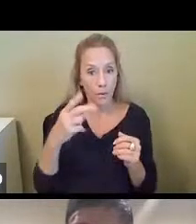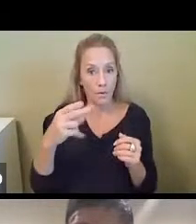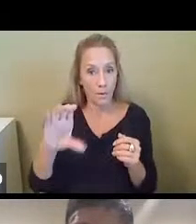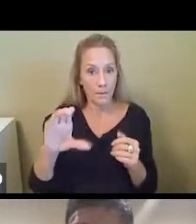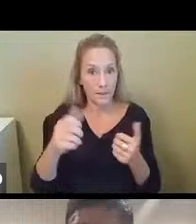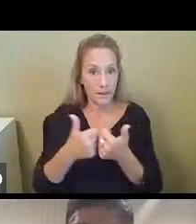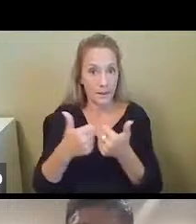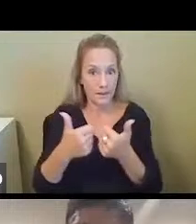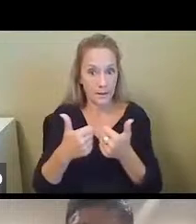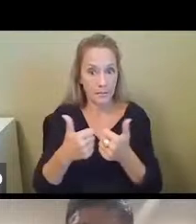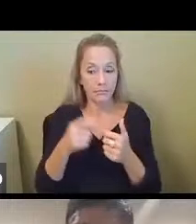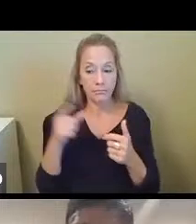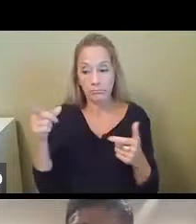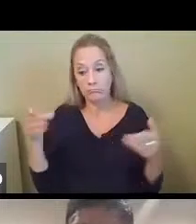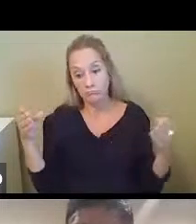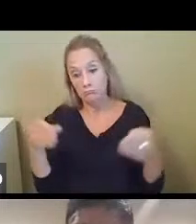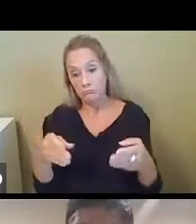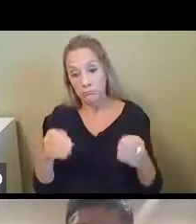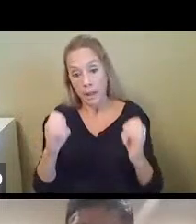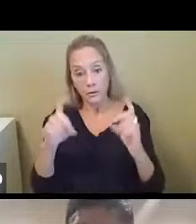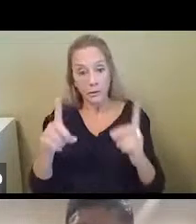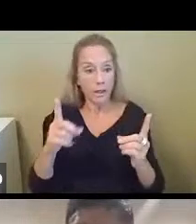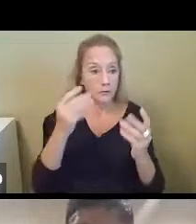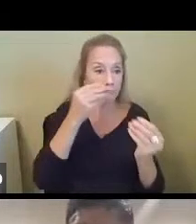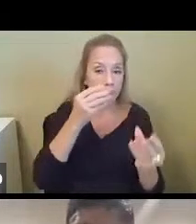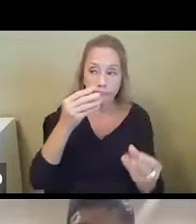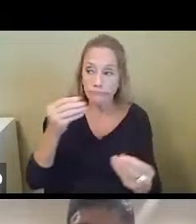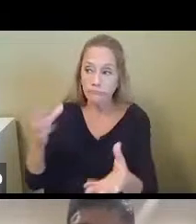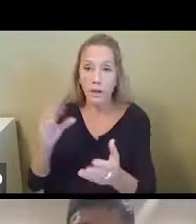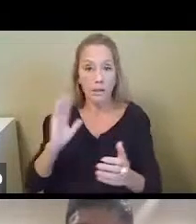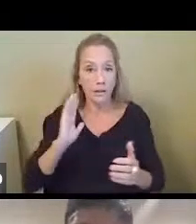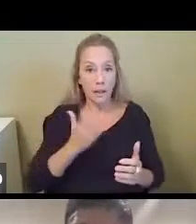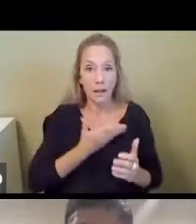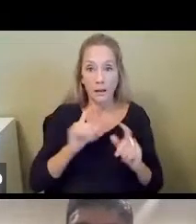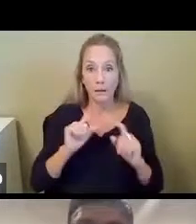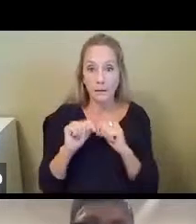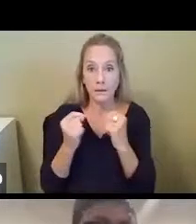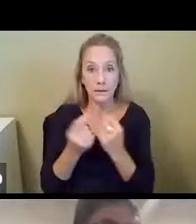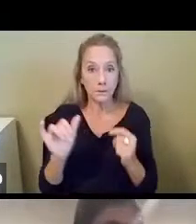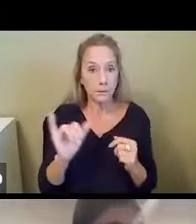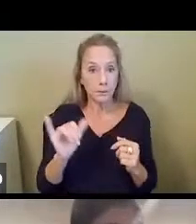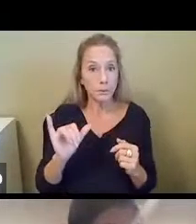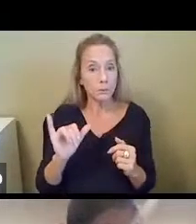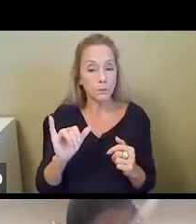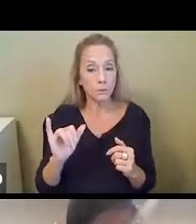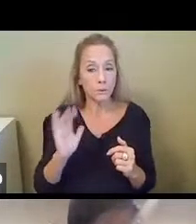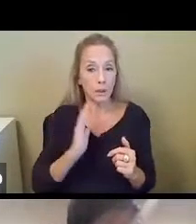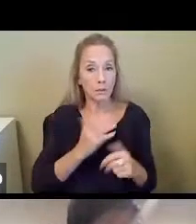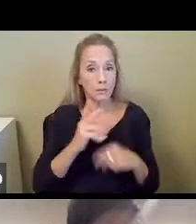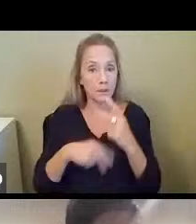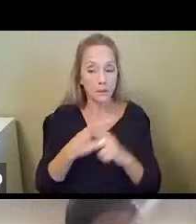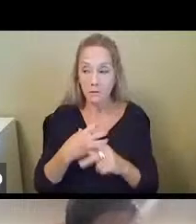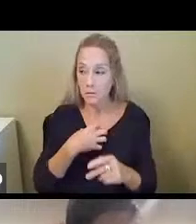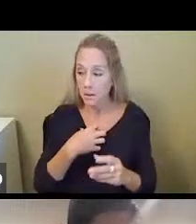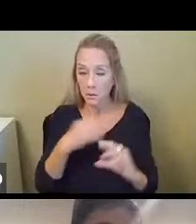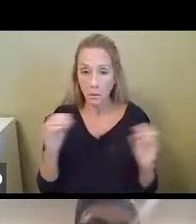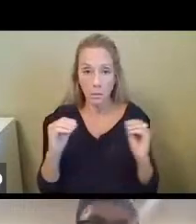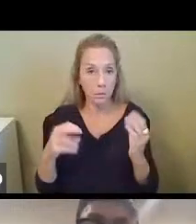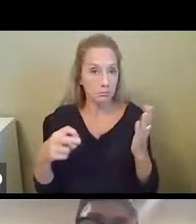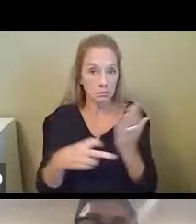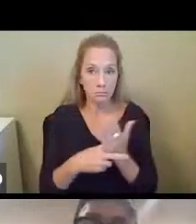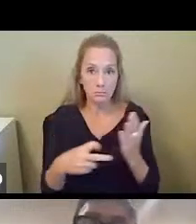again, they're focusing on education, definitely. And then our team as well, with complaints that we receive. No citations